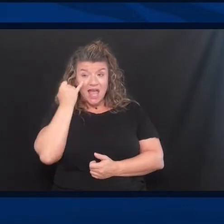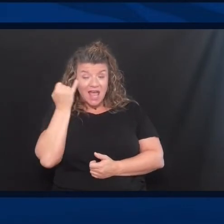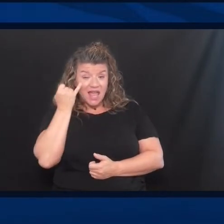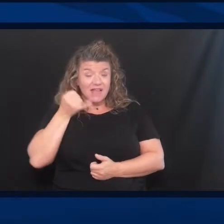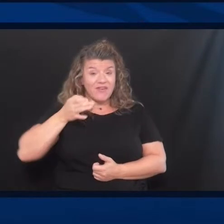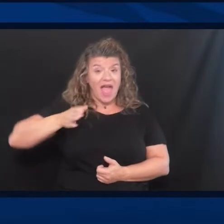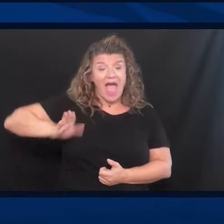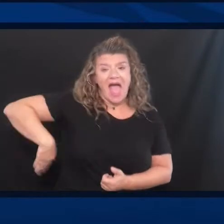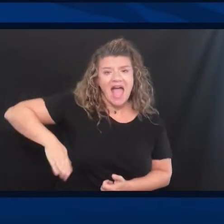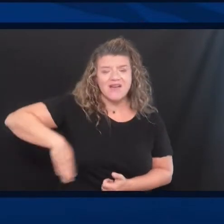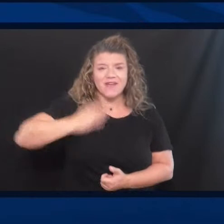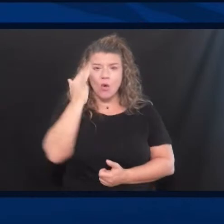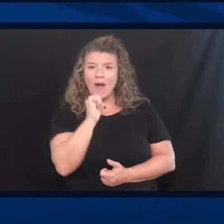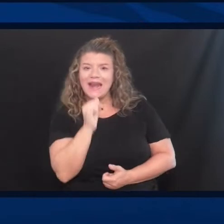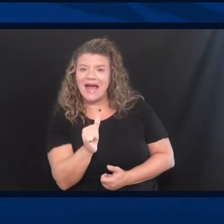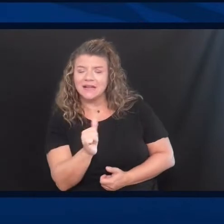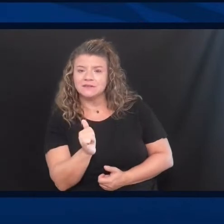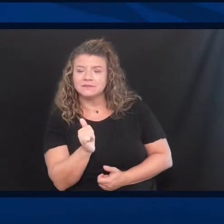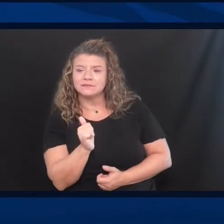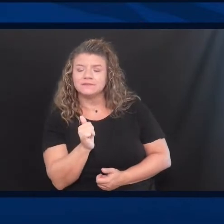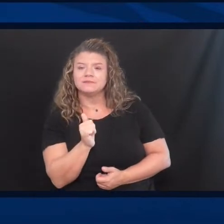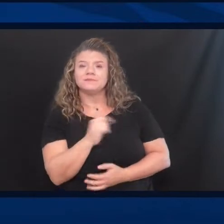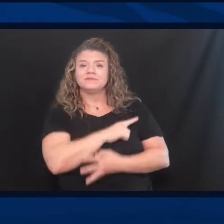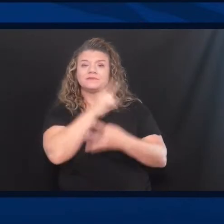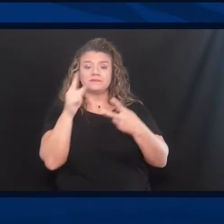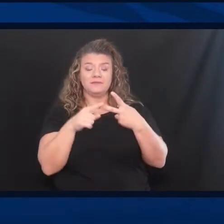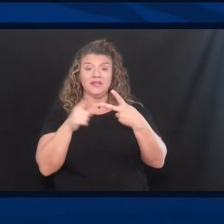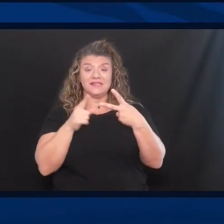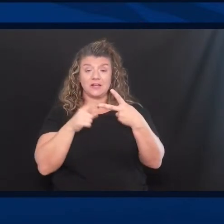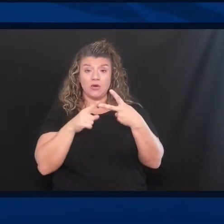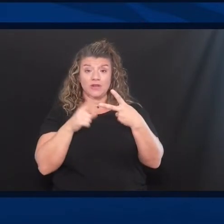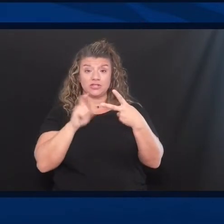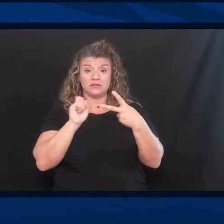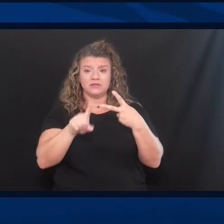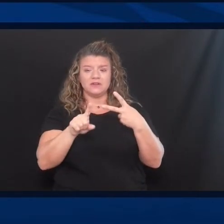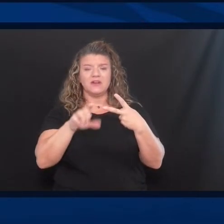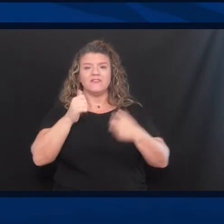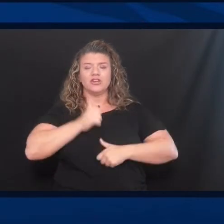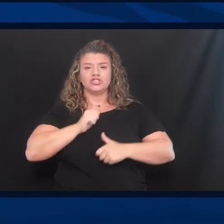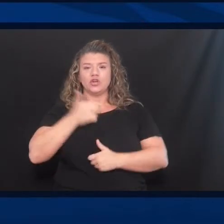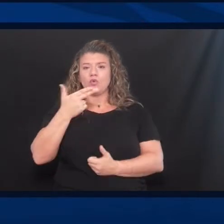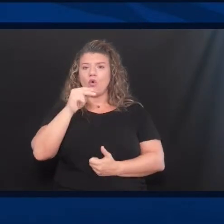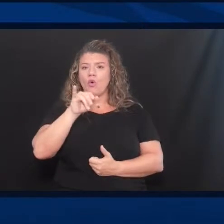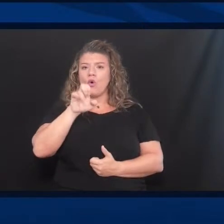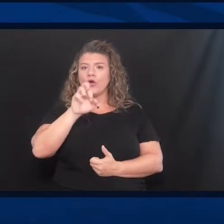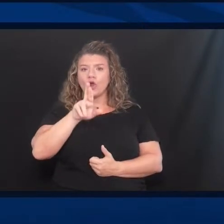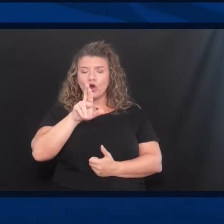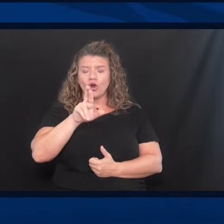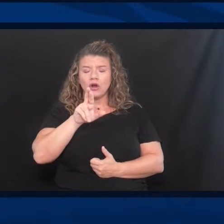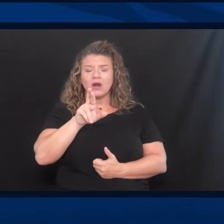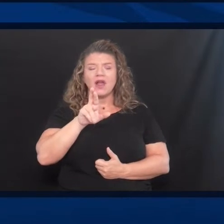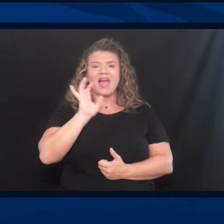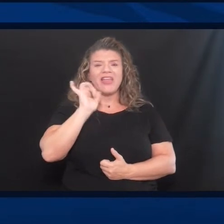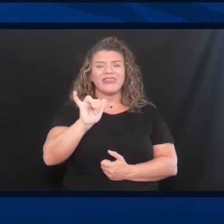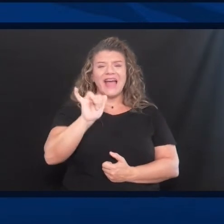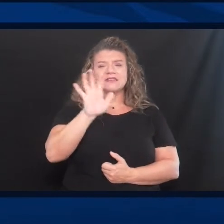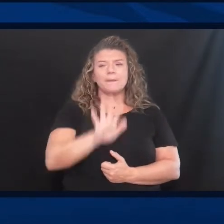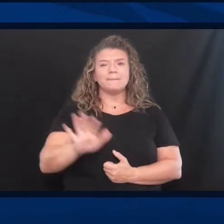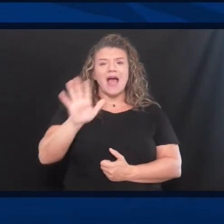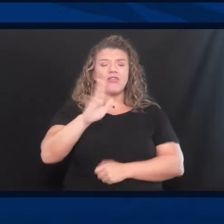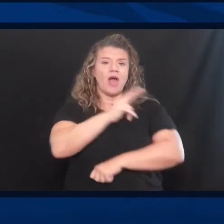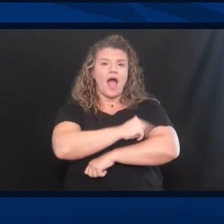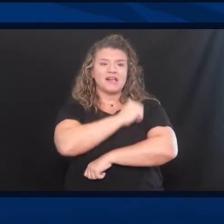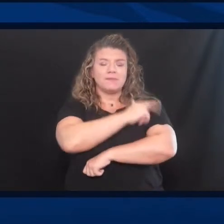not, why not? And the second question goes to General Hoyer, and that would be about the